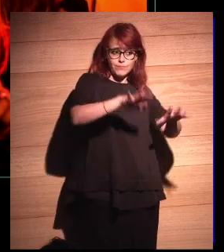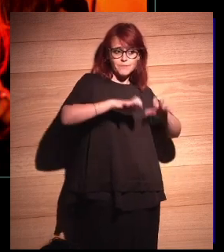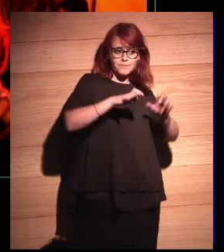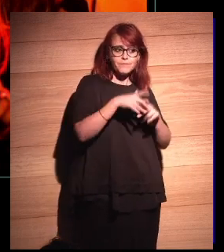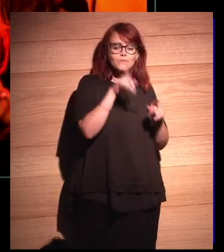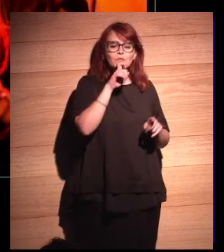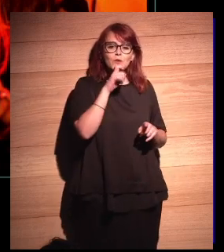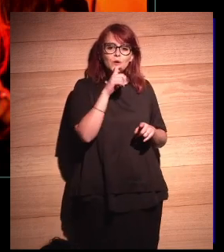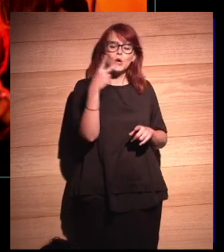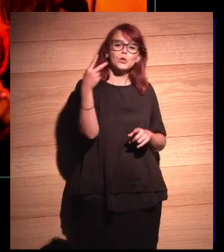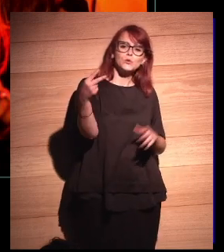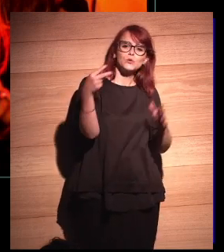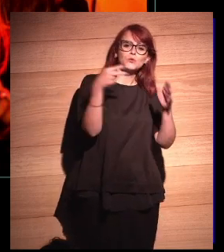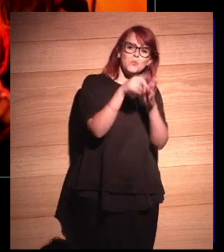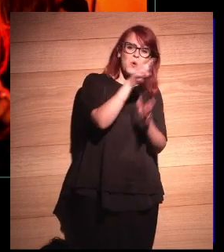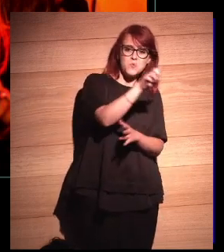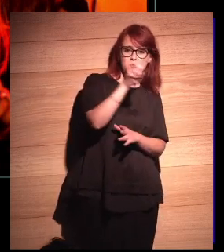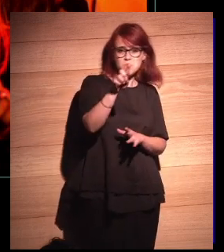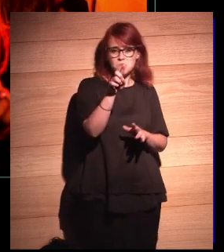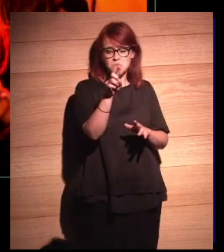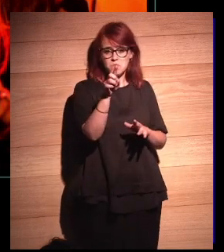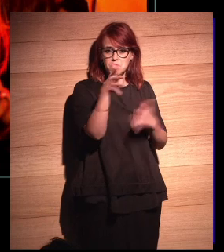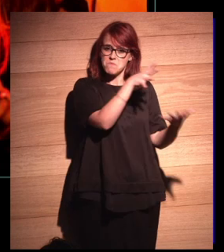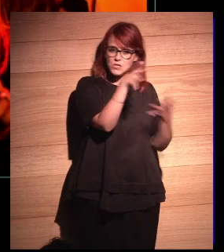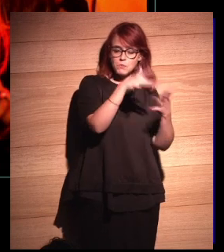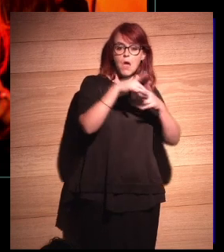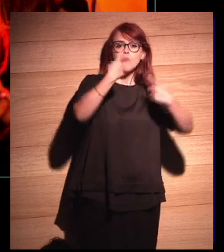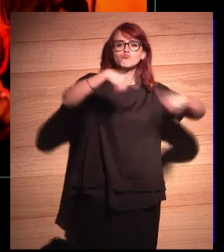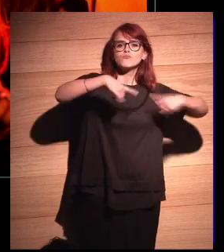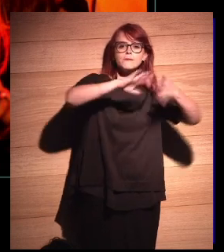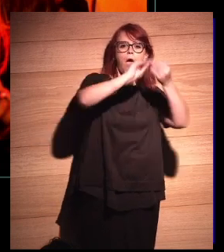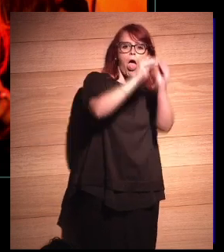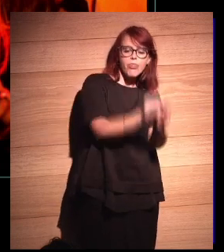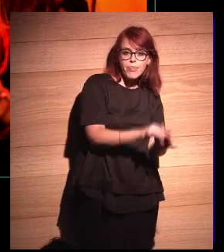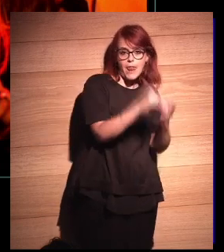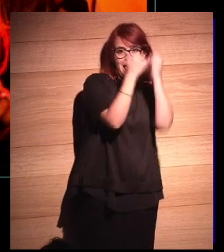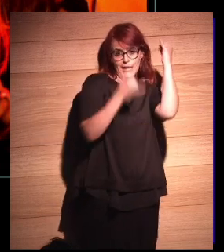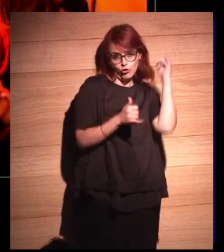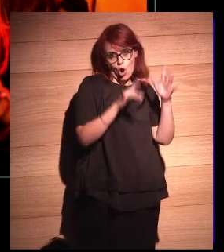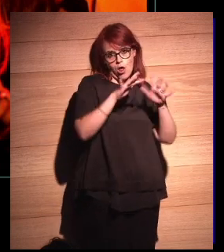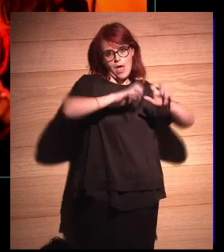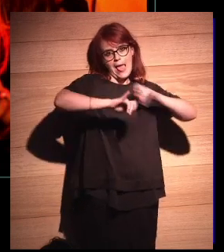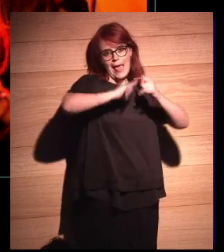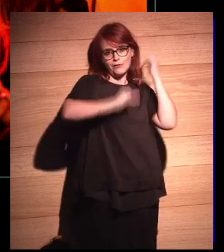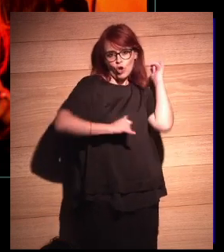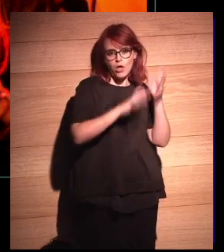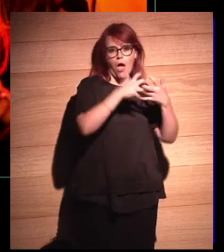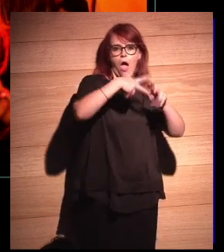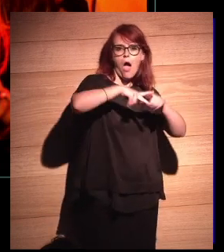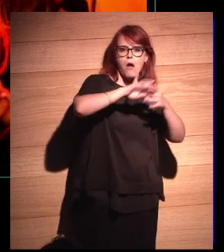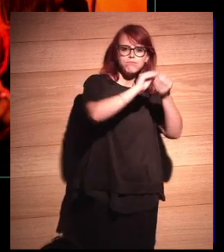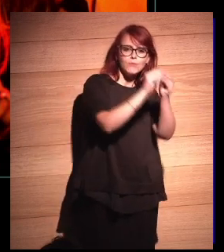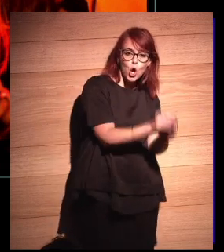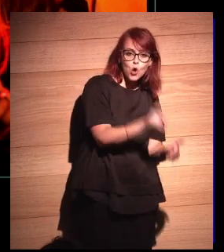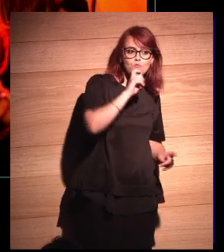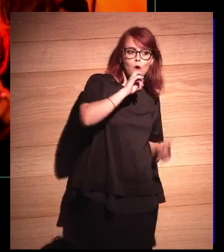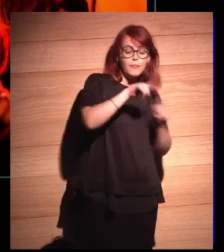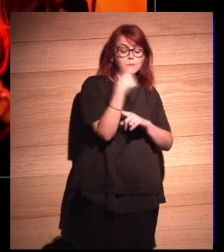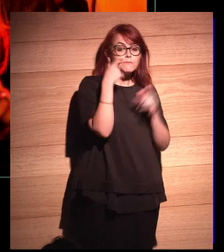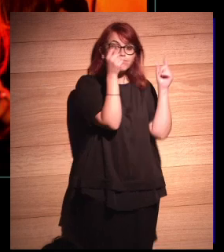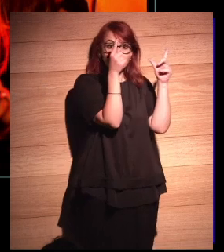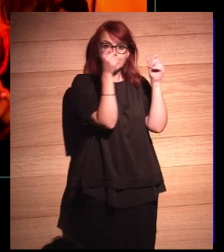about 2011 how to make music electronically. And that was a real